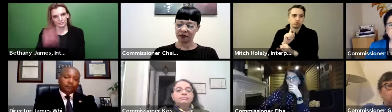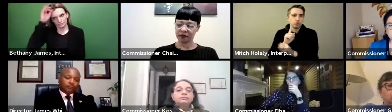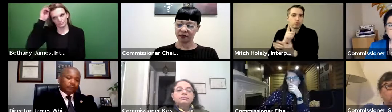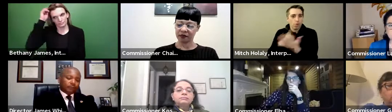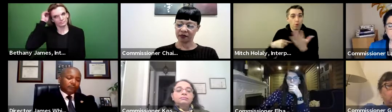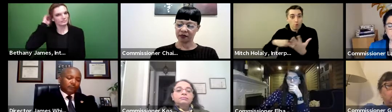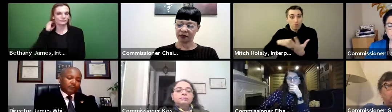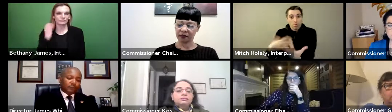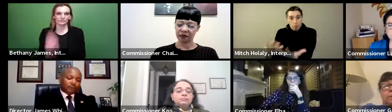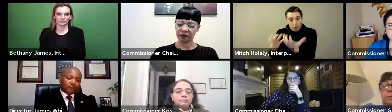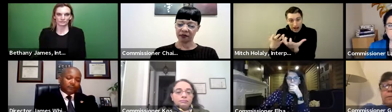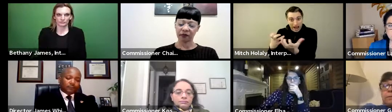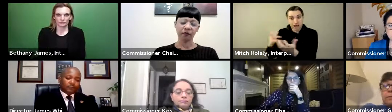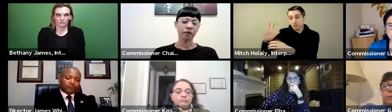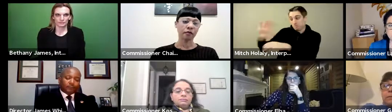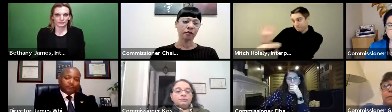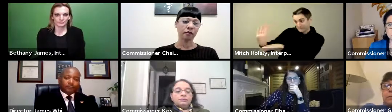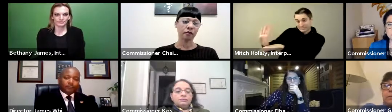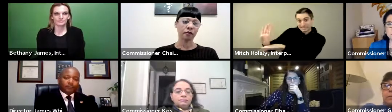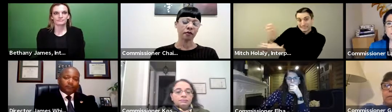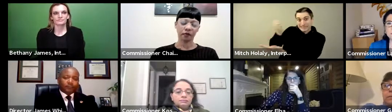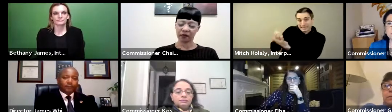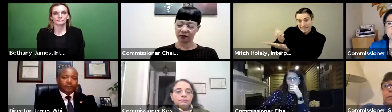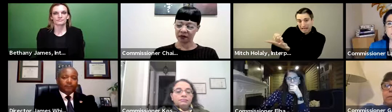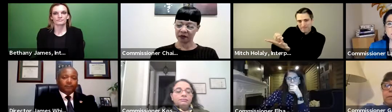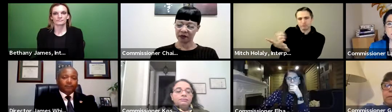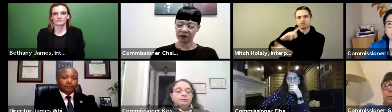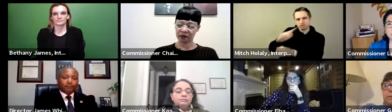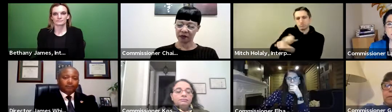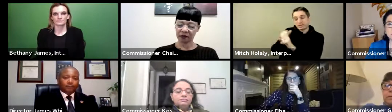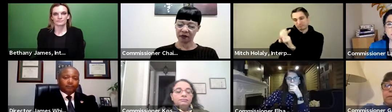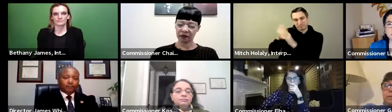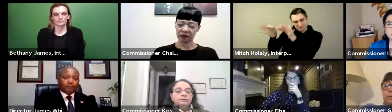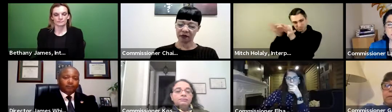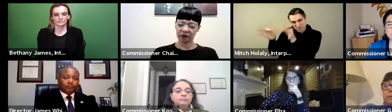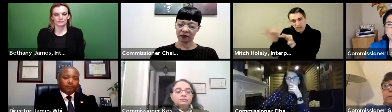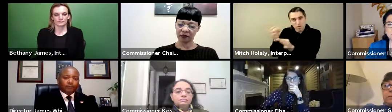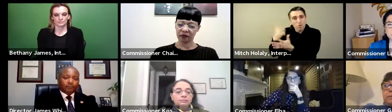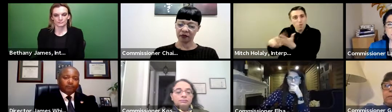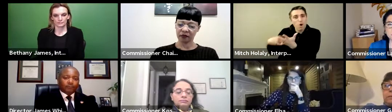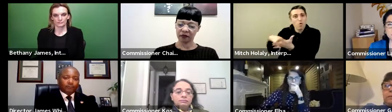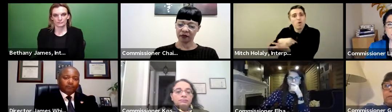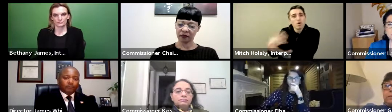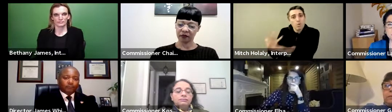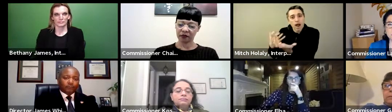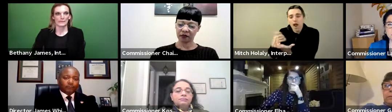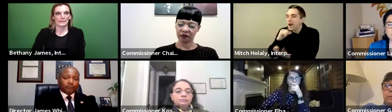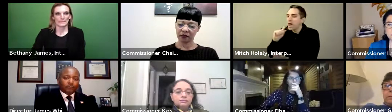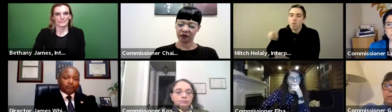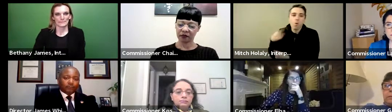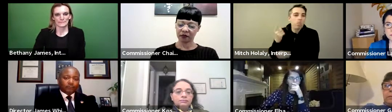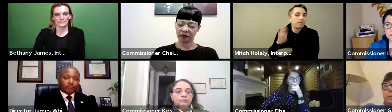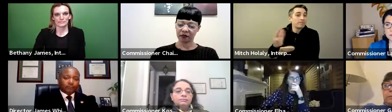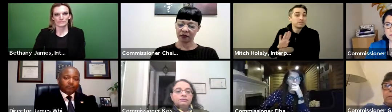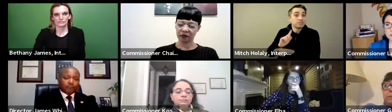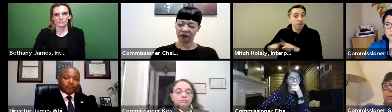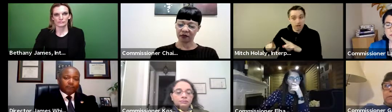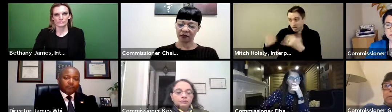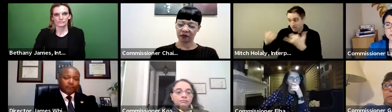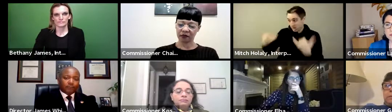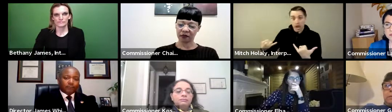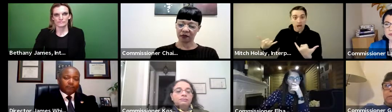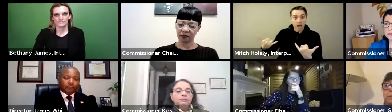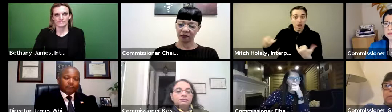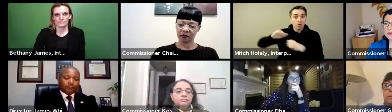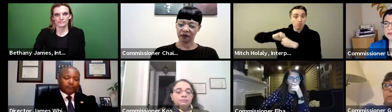talk about business and economics, and not only the entrepreneurships, but in a pandemic area where so many things have been shut